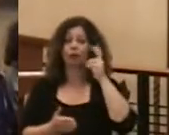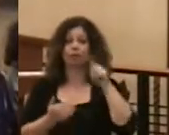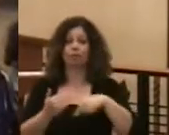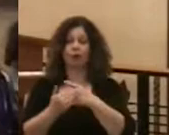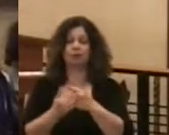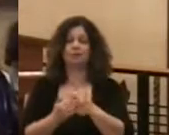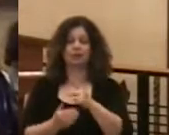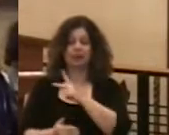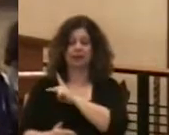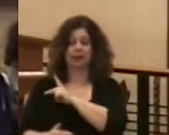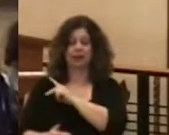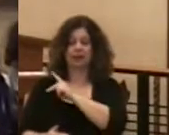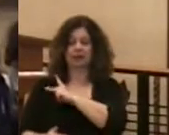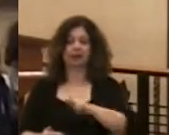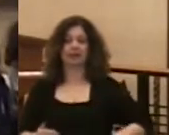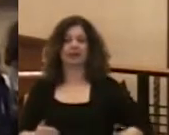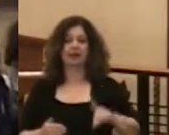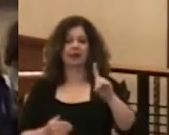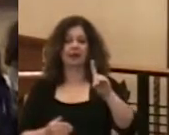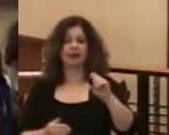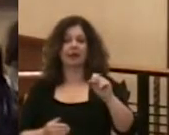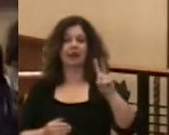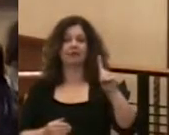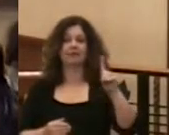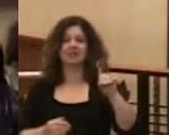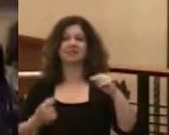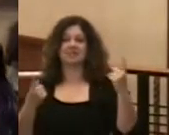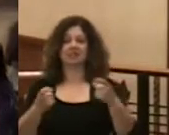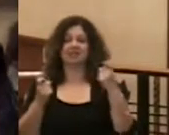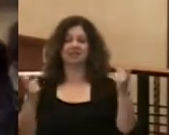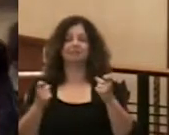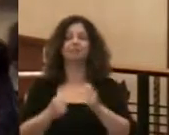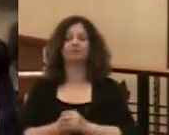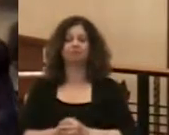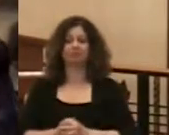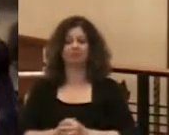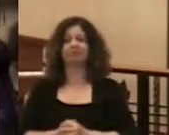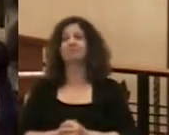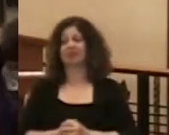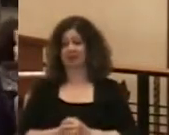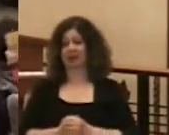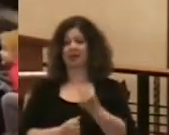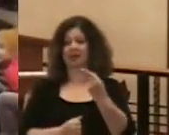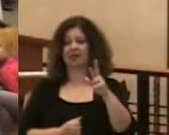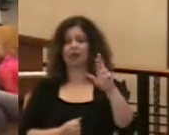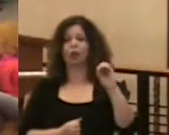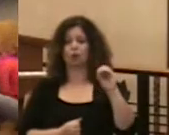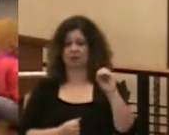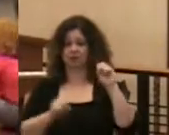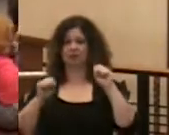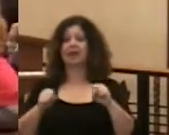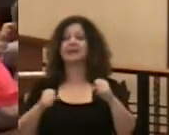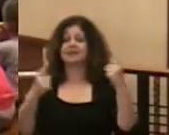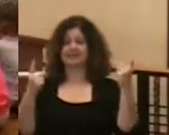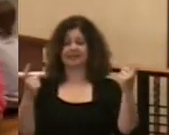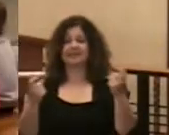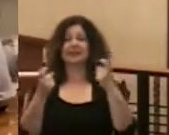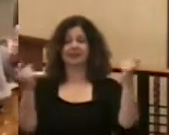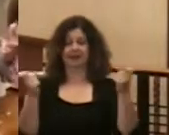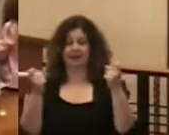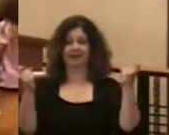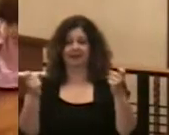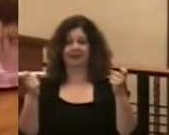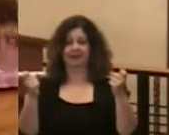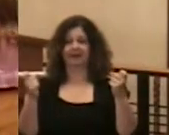sinners. But he was forgiven his great sin. The thing is, we are to share with